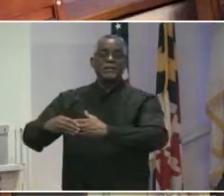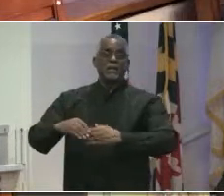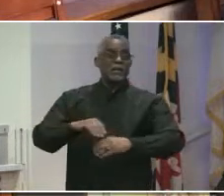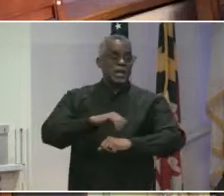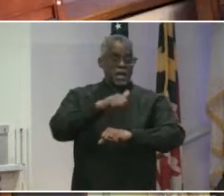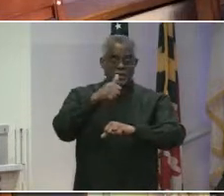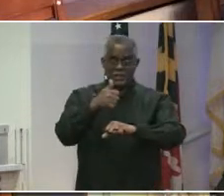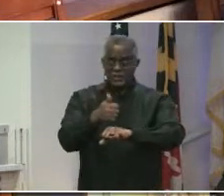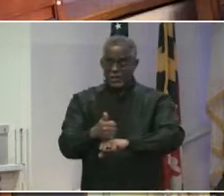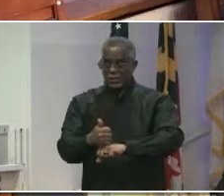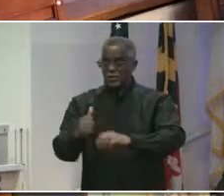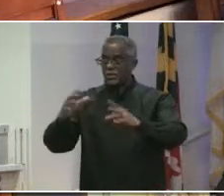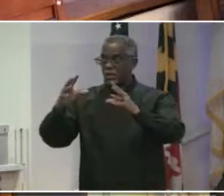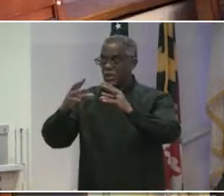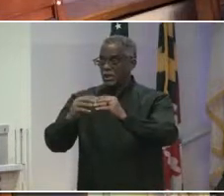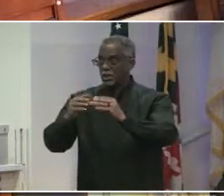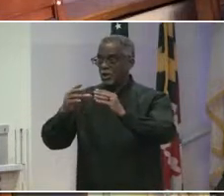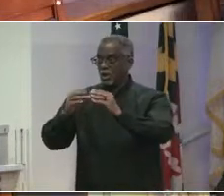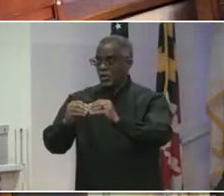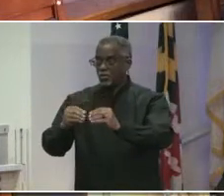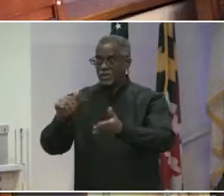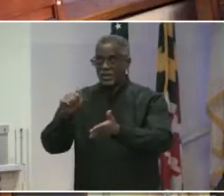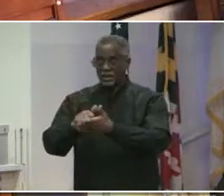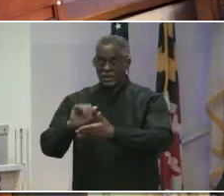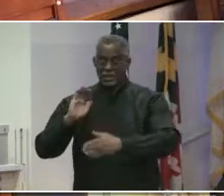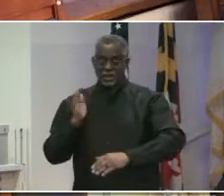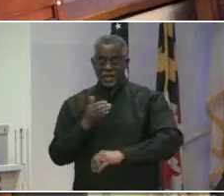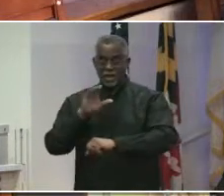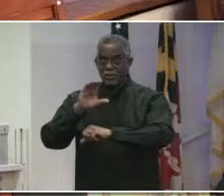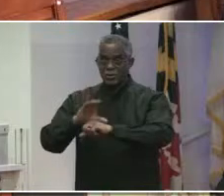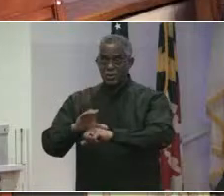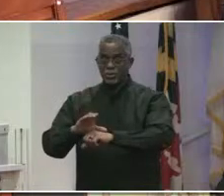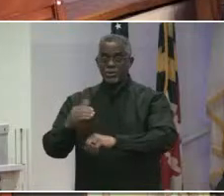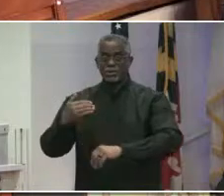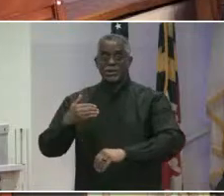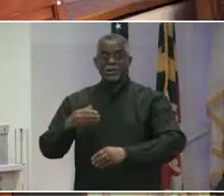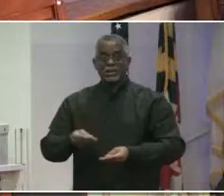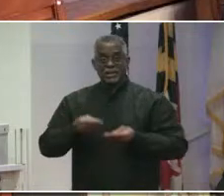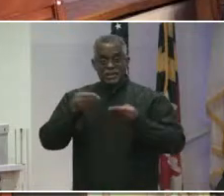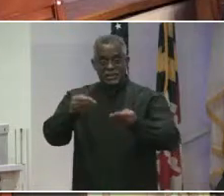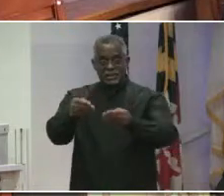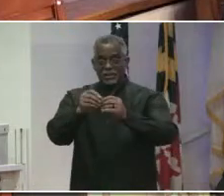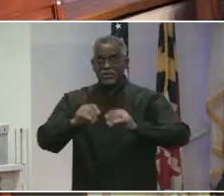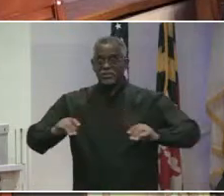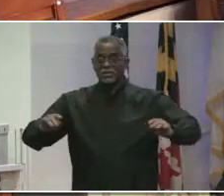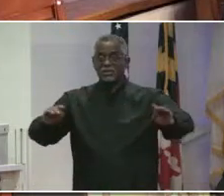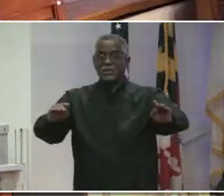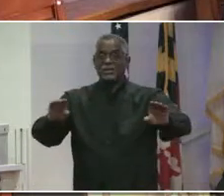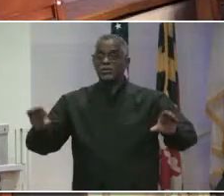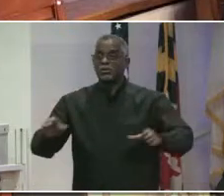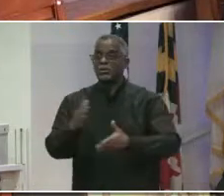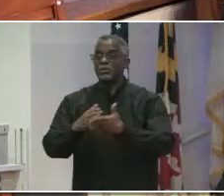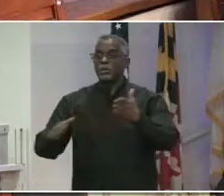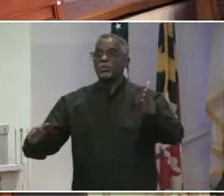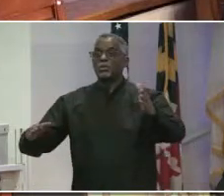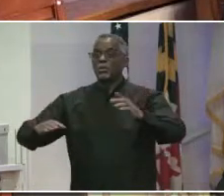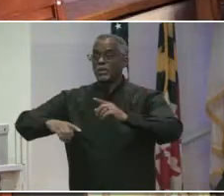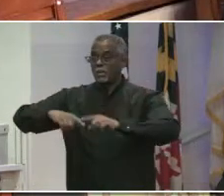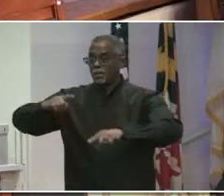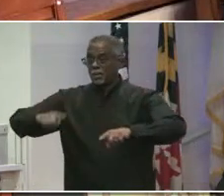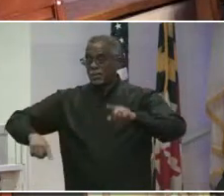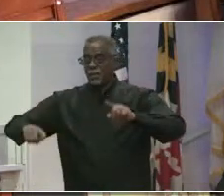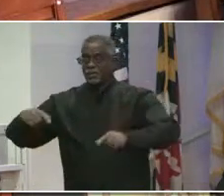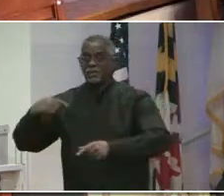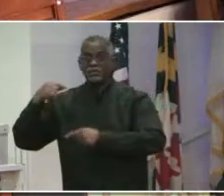mid-year when they heard we were taking the lead to provide the land to do something intergenerational. They're going to copy off of us.